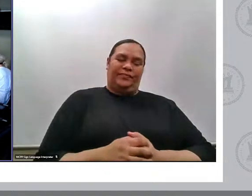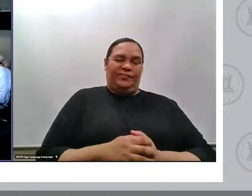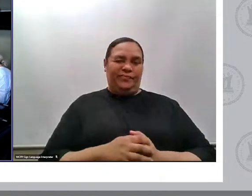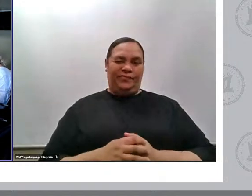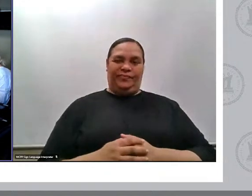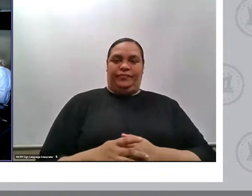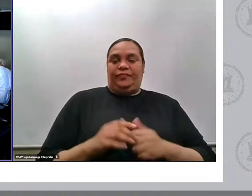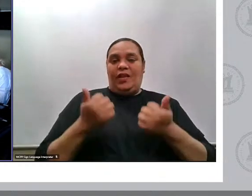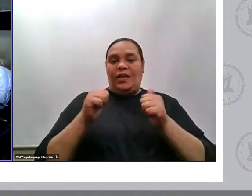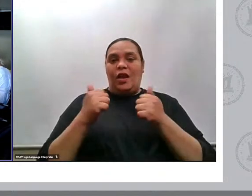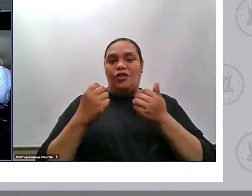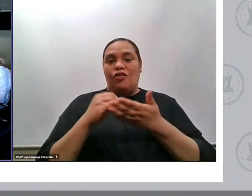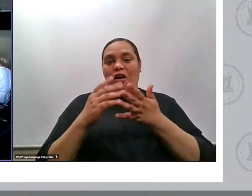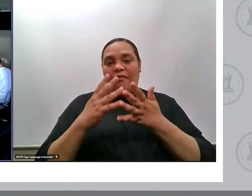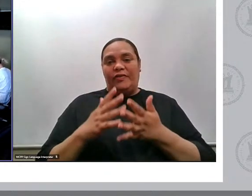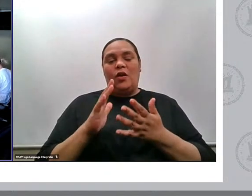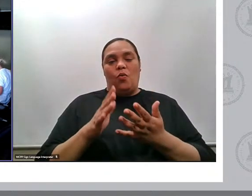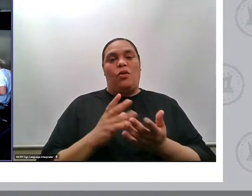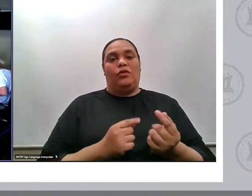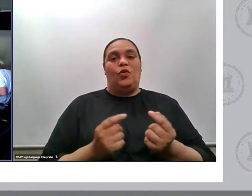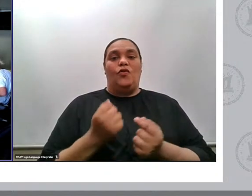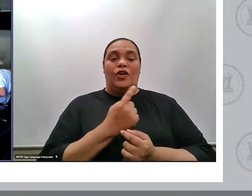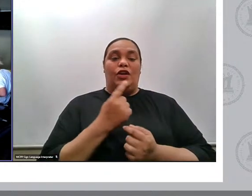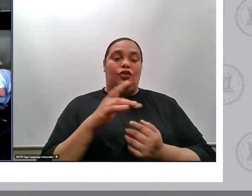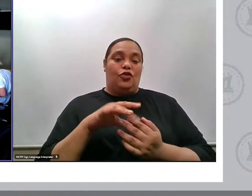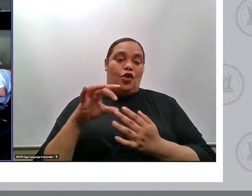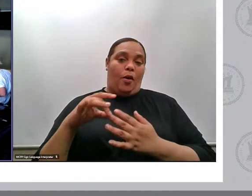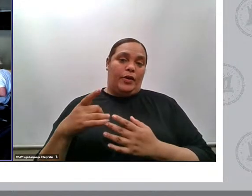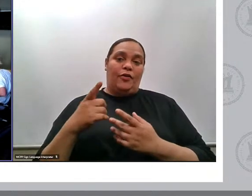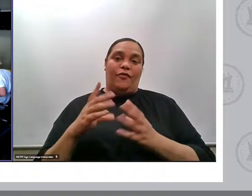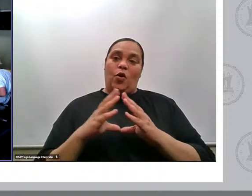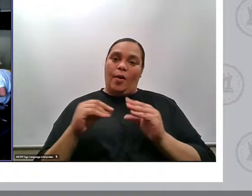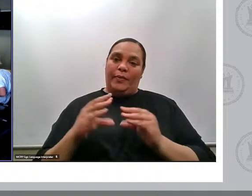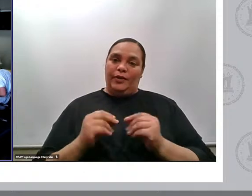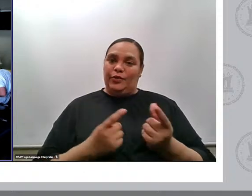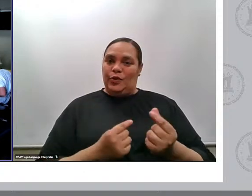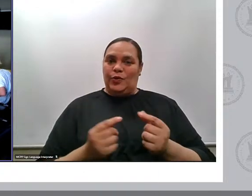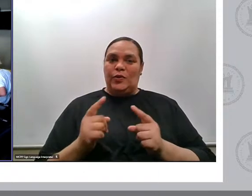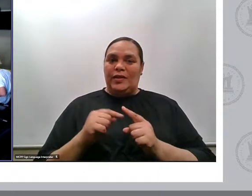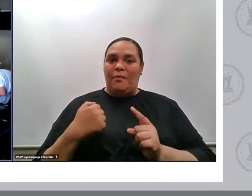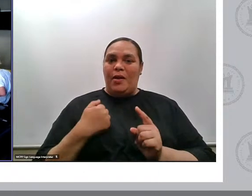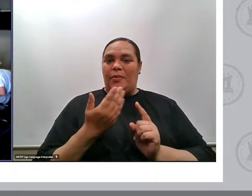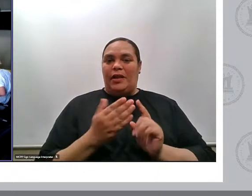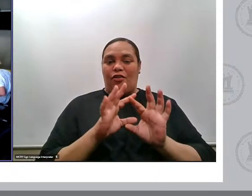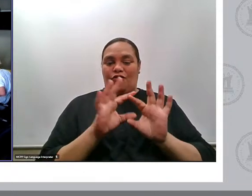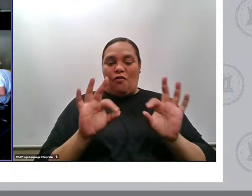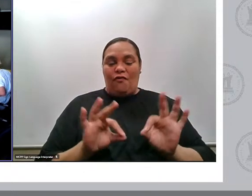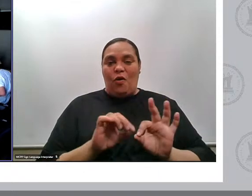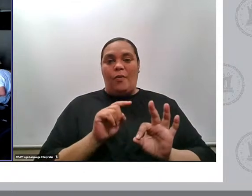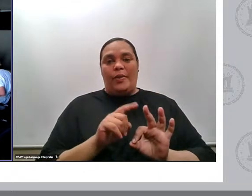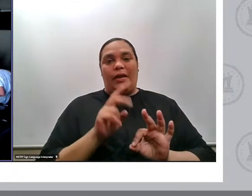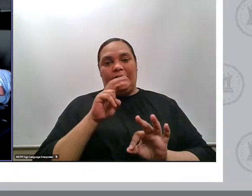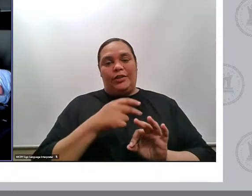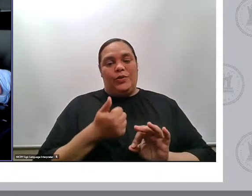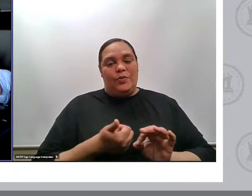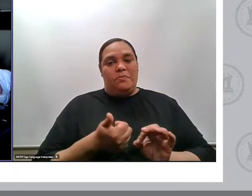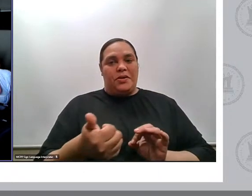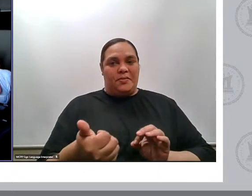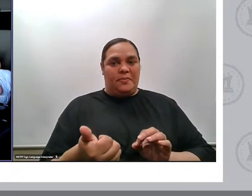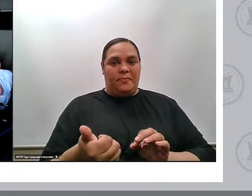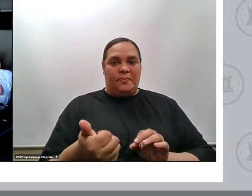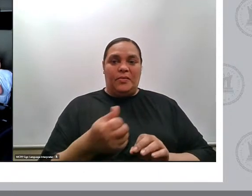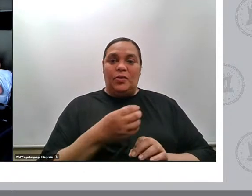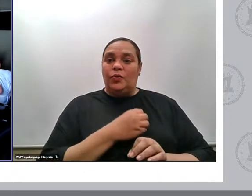officer shall place at the disposal of each nominee for completion an application form, which shall be returned